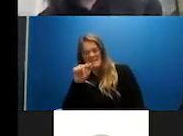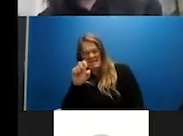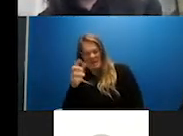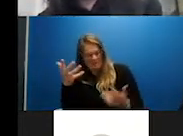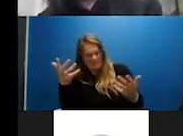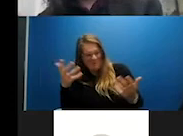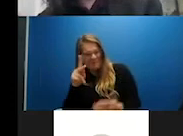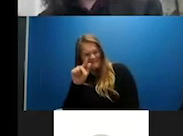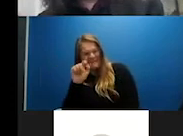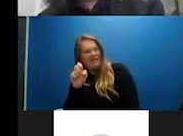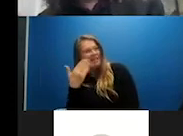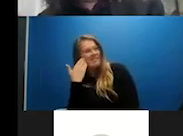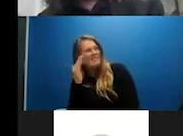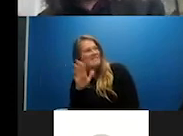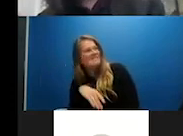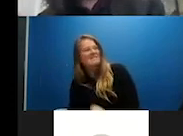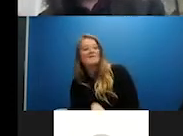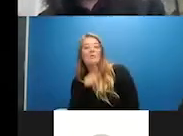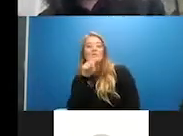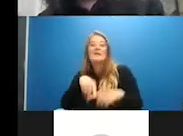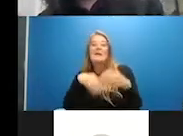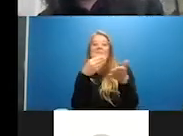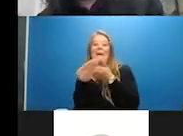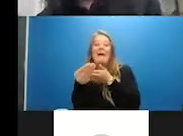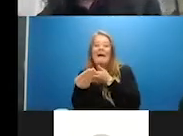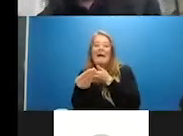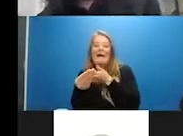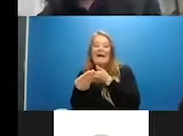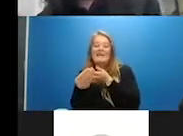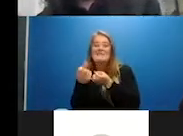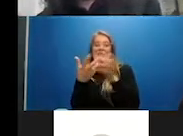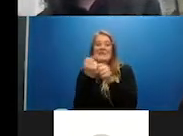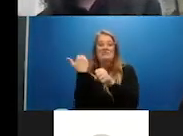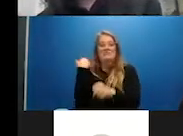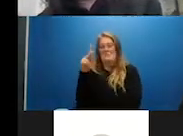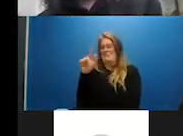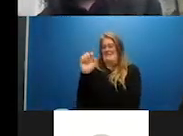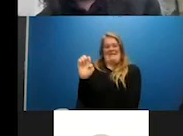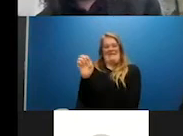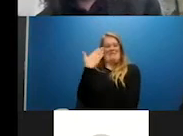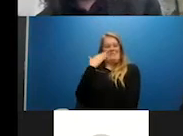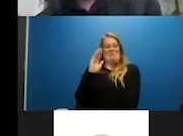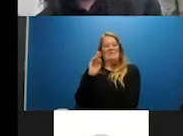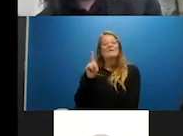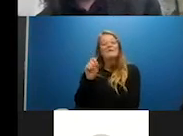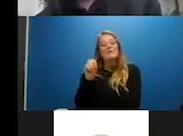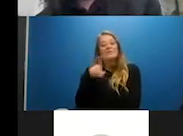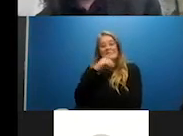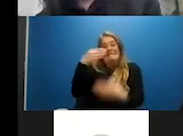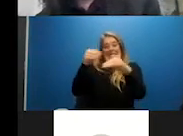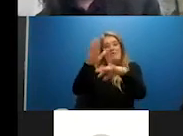15 years ago. And it certainly wasn't for sale in the tiny little shop in the community where they sold some groceries.